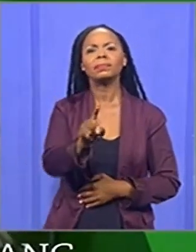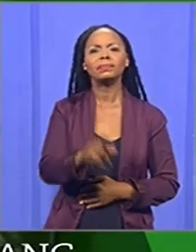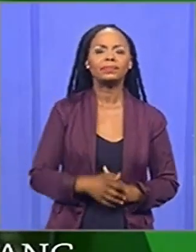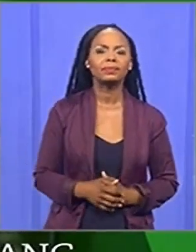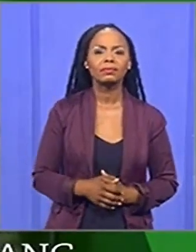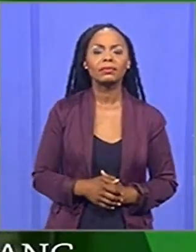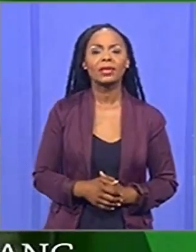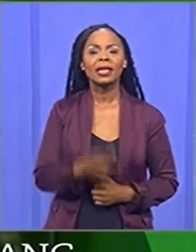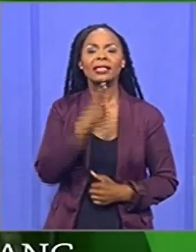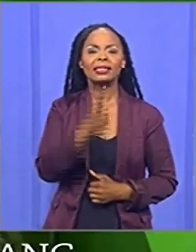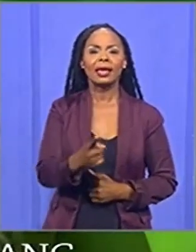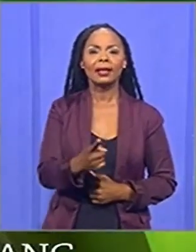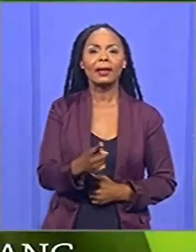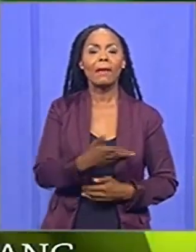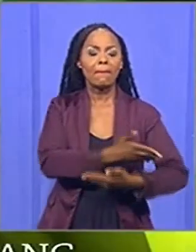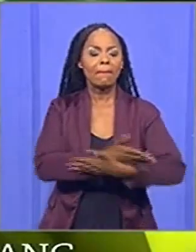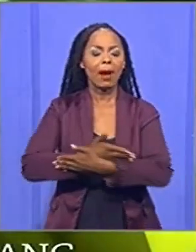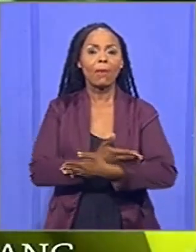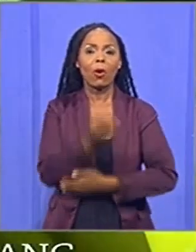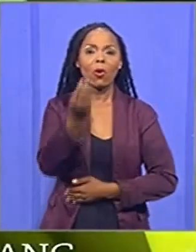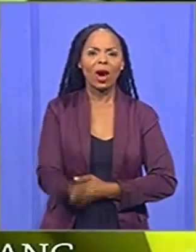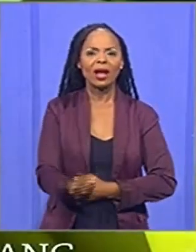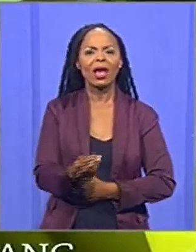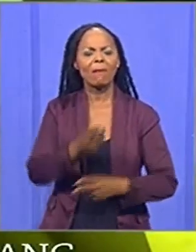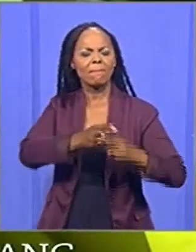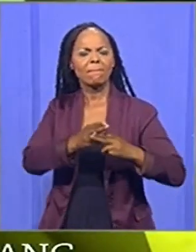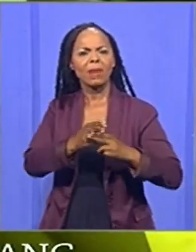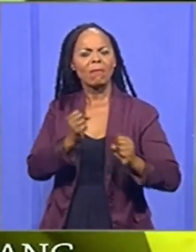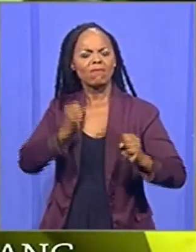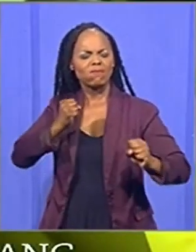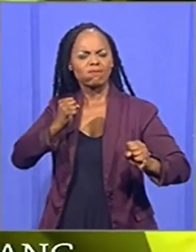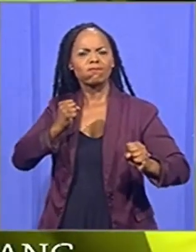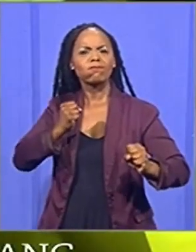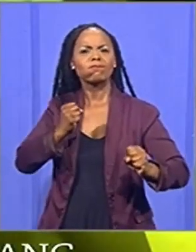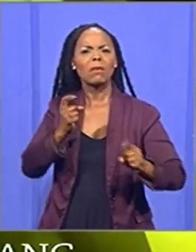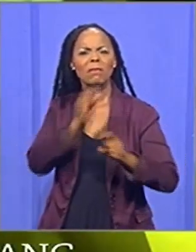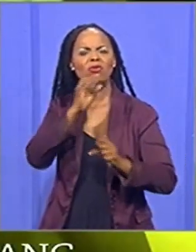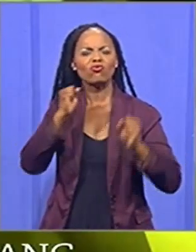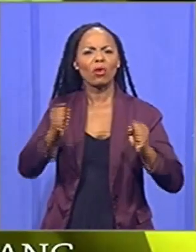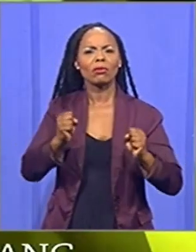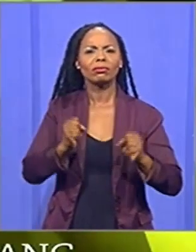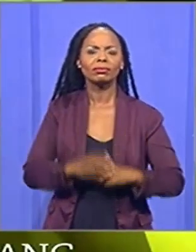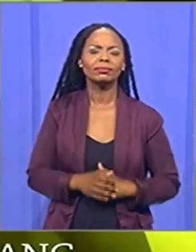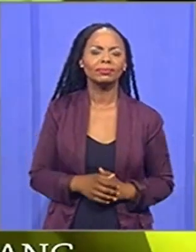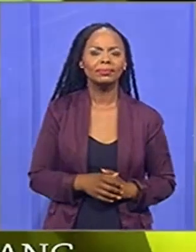ba re mmangwana o tshwara thipa ka bohaleng o fasa thari ka lefela.